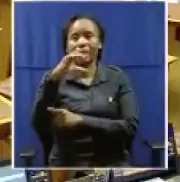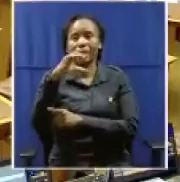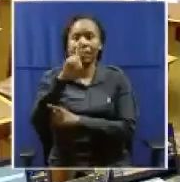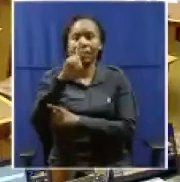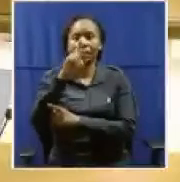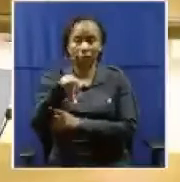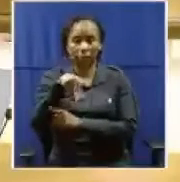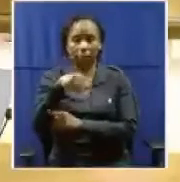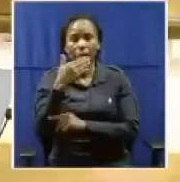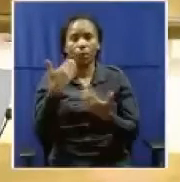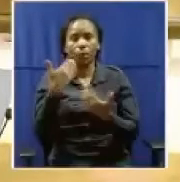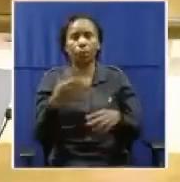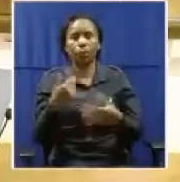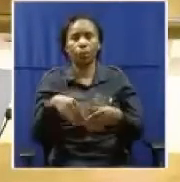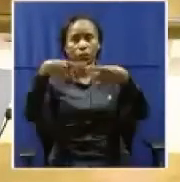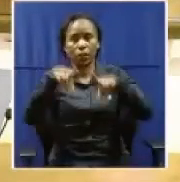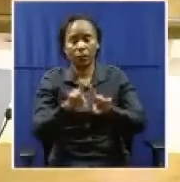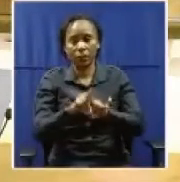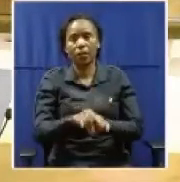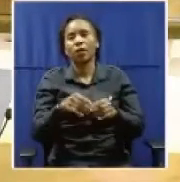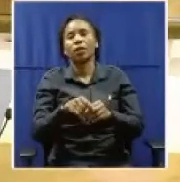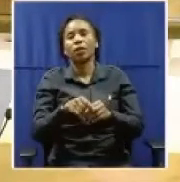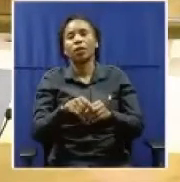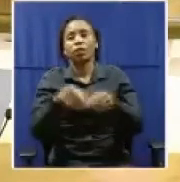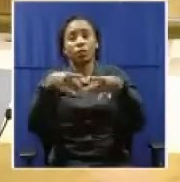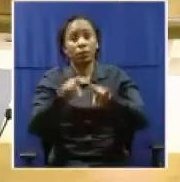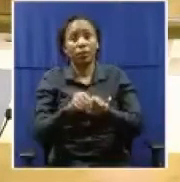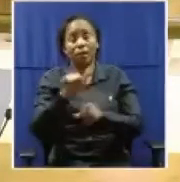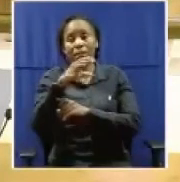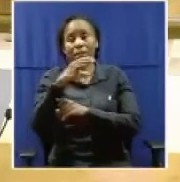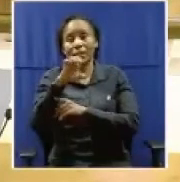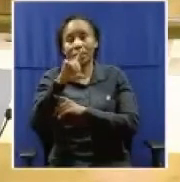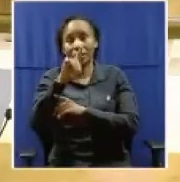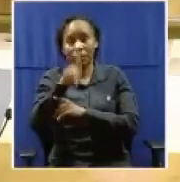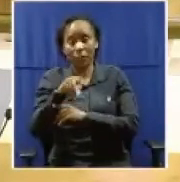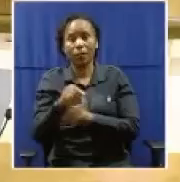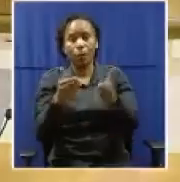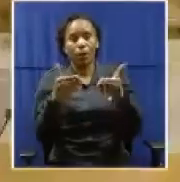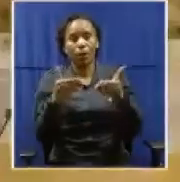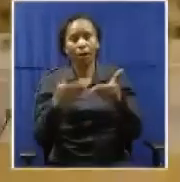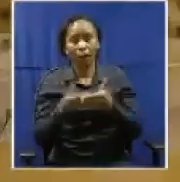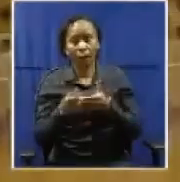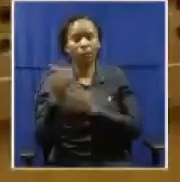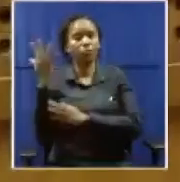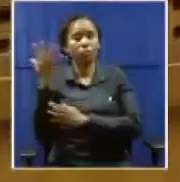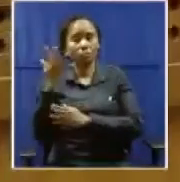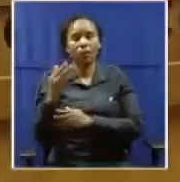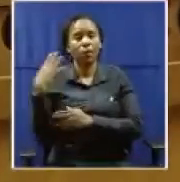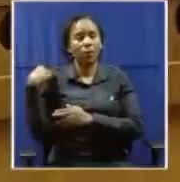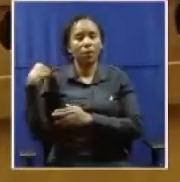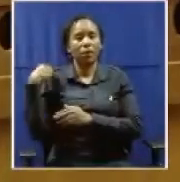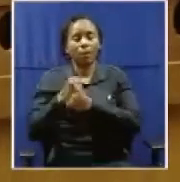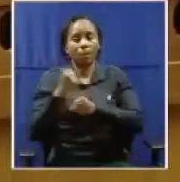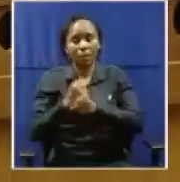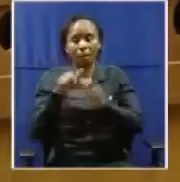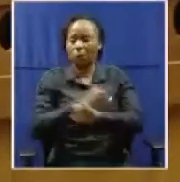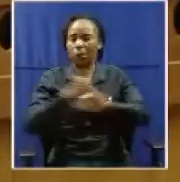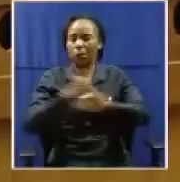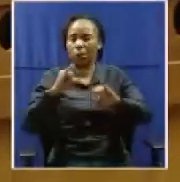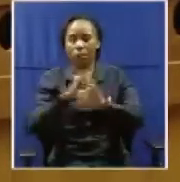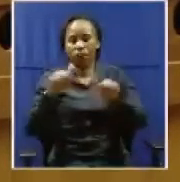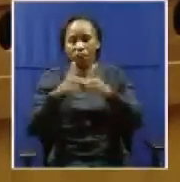thank you chairperson the person the acdp welcomes today's statement by the honorable minister which sets out the severe challenges with